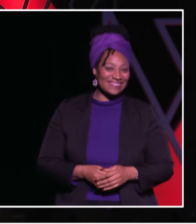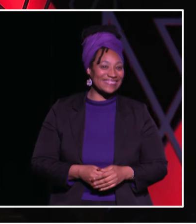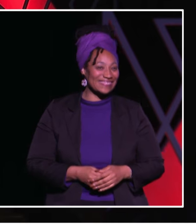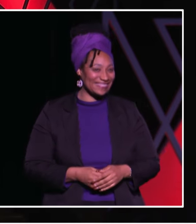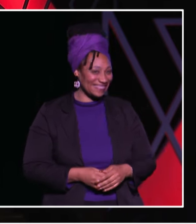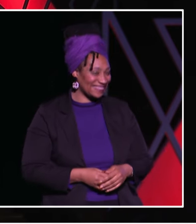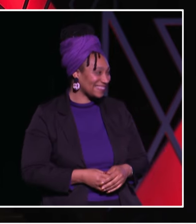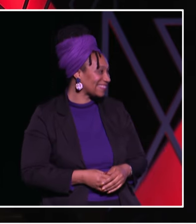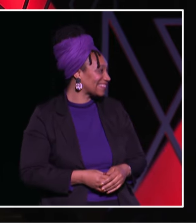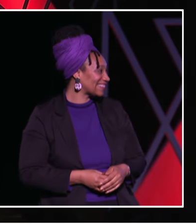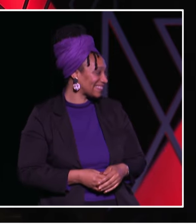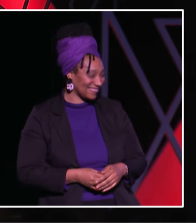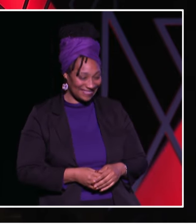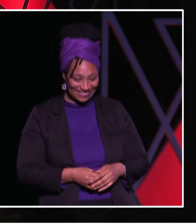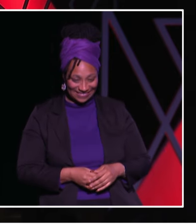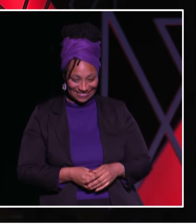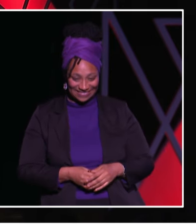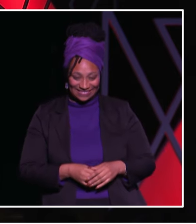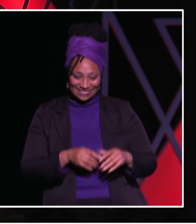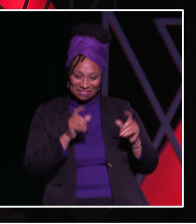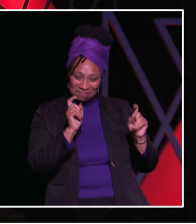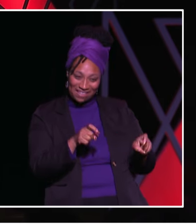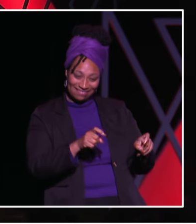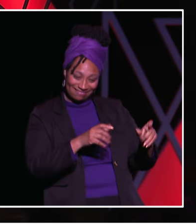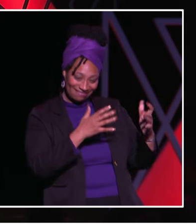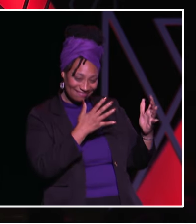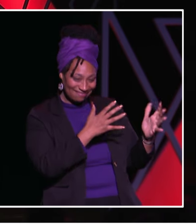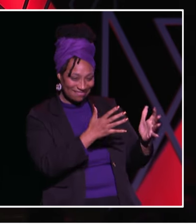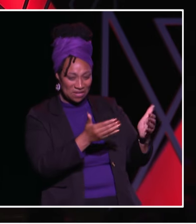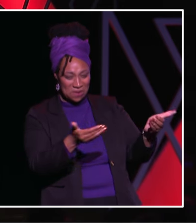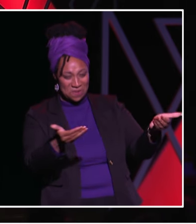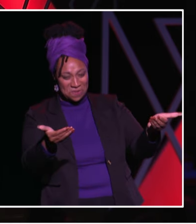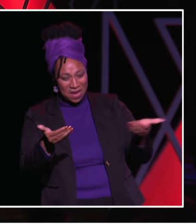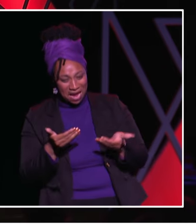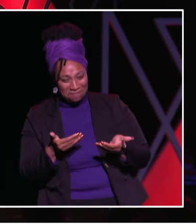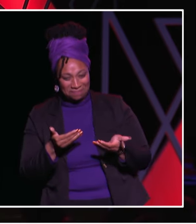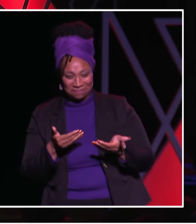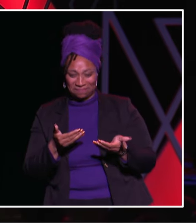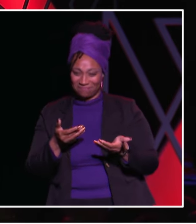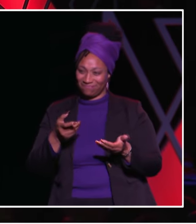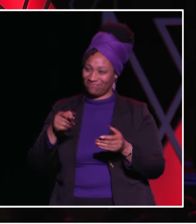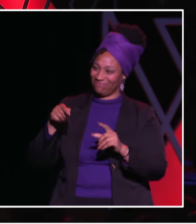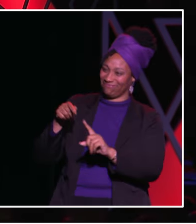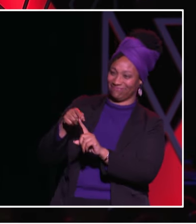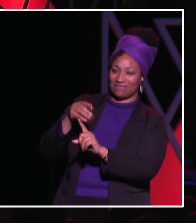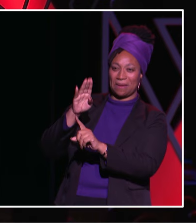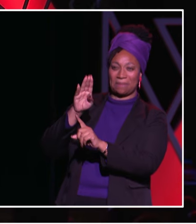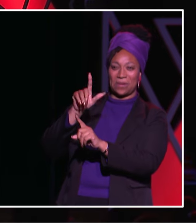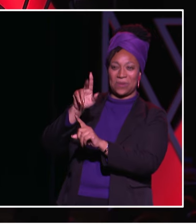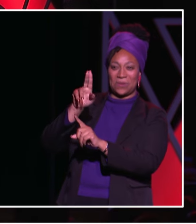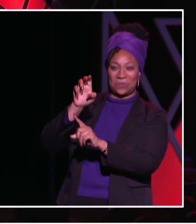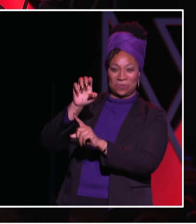Please join me in welcoming the owner of Blues Alley, Harry Schnipper.